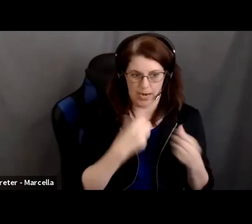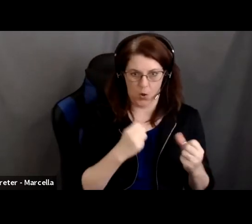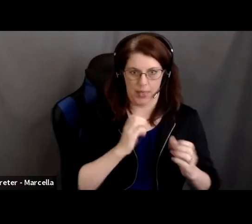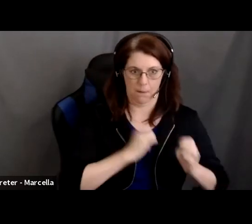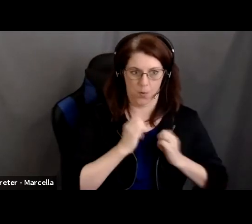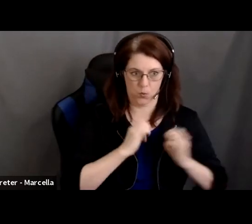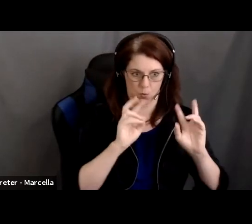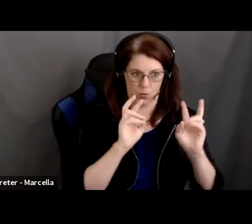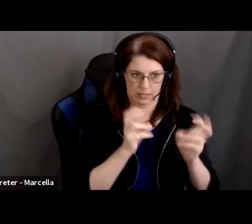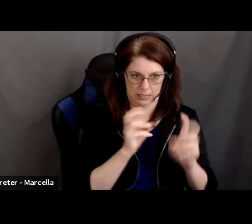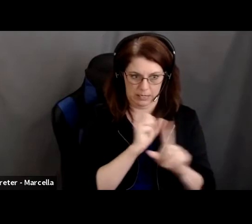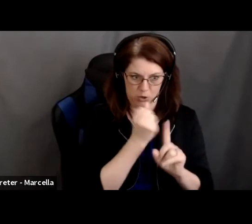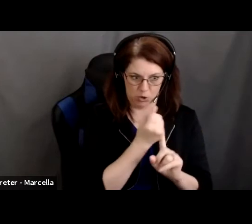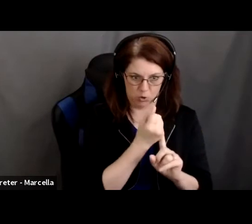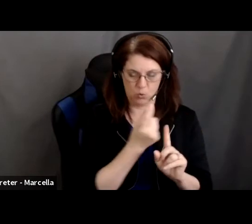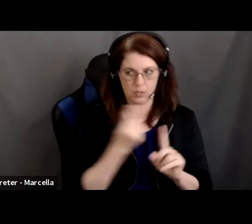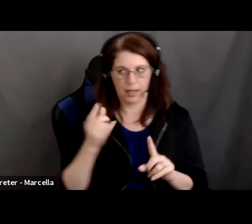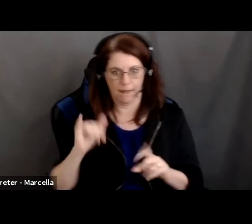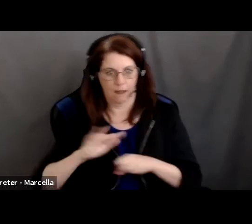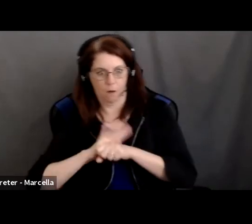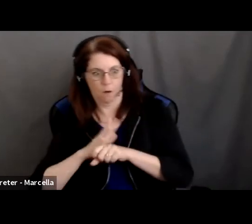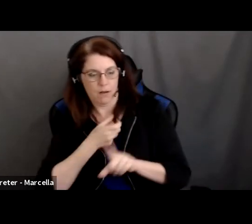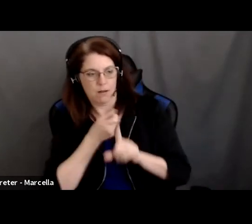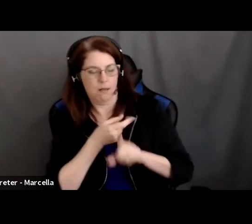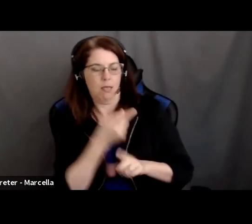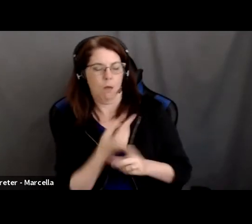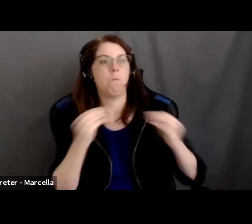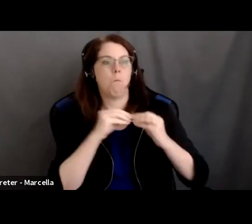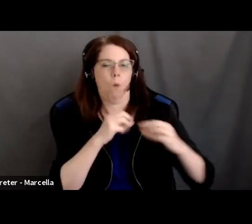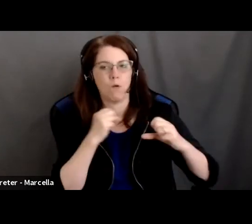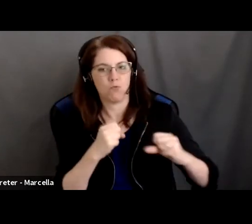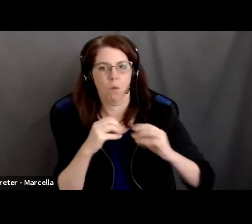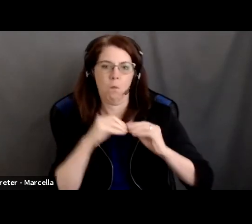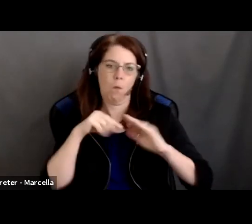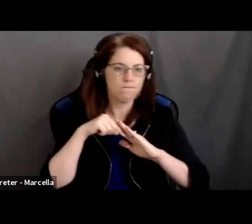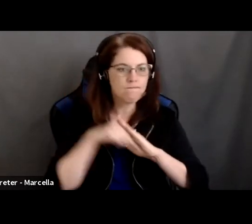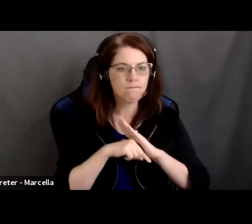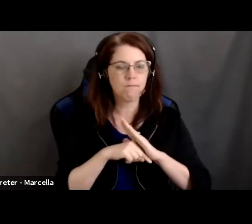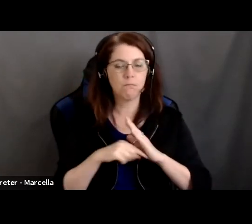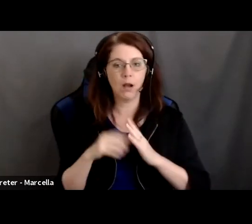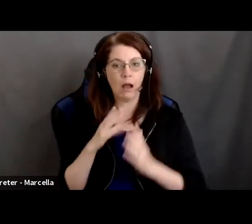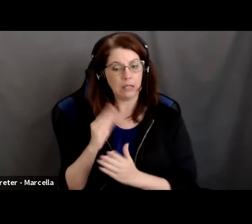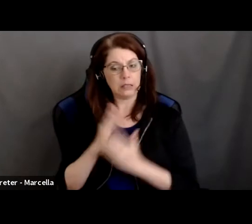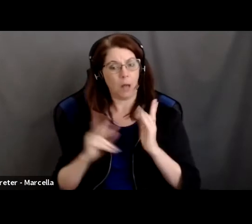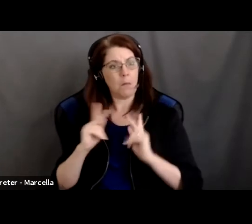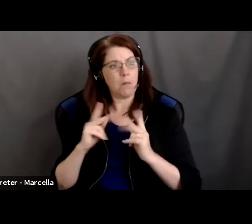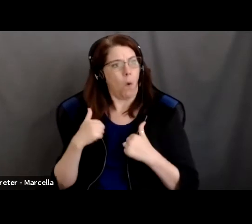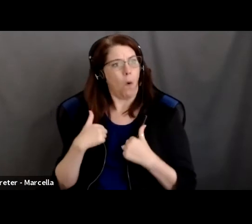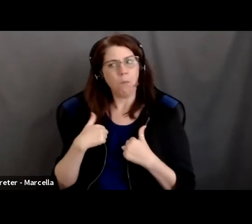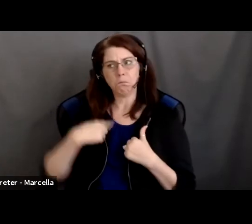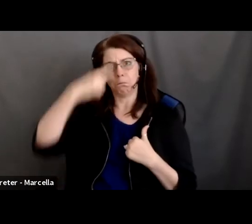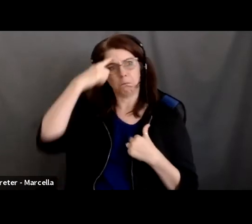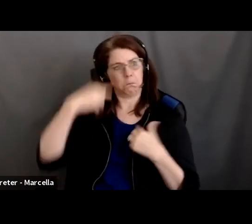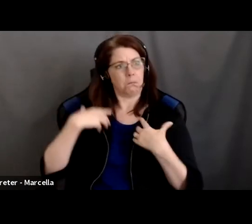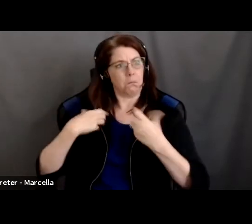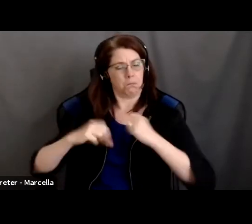more deeply, more severely. And even those people who consider themselves mentally stable